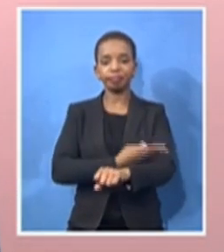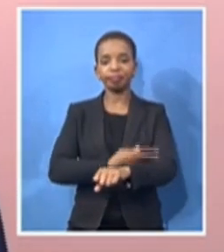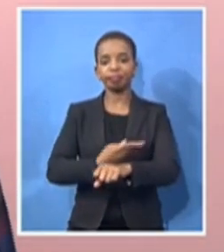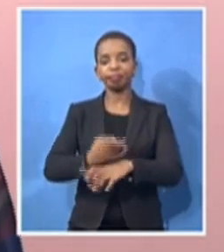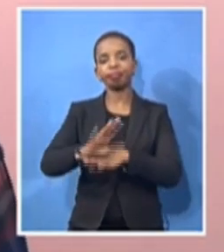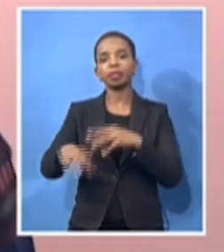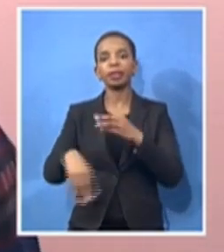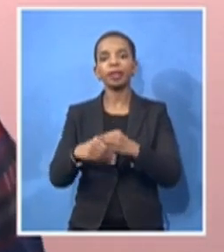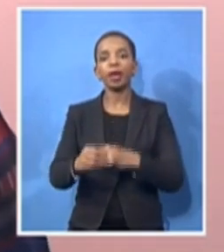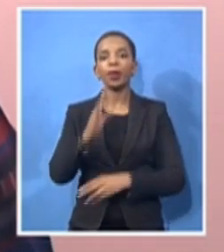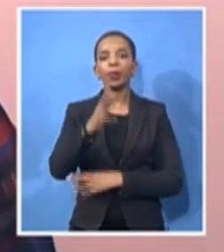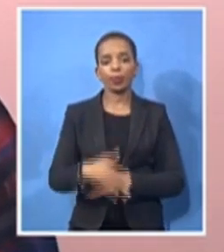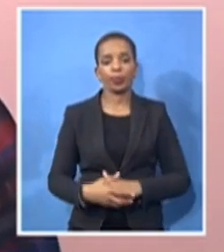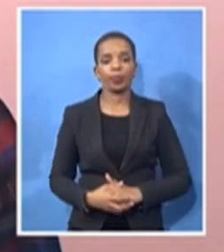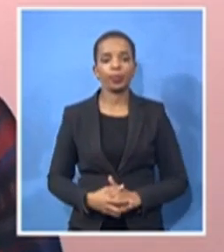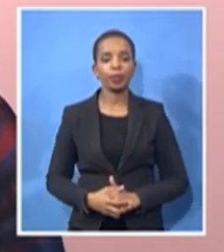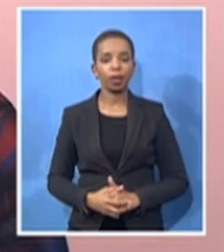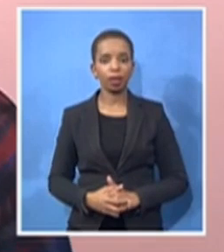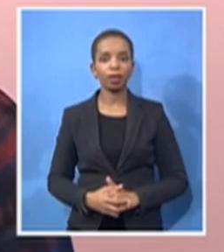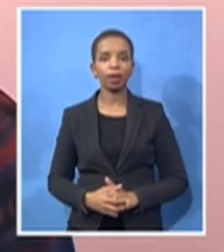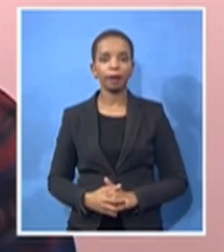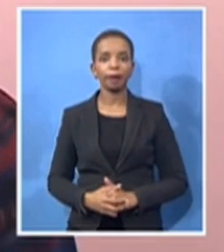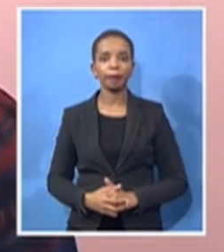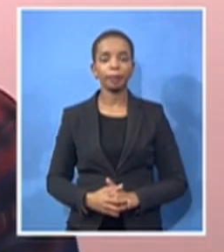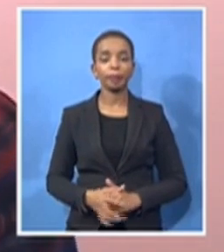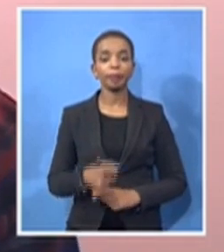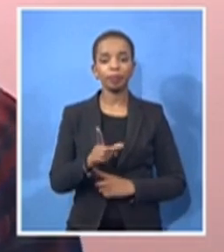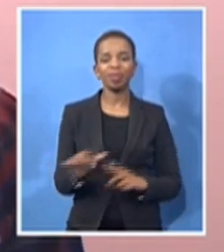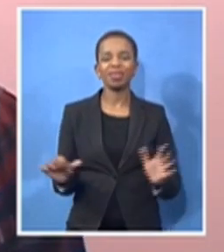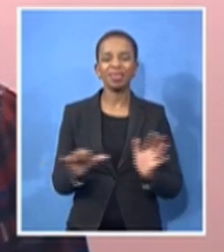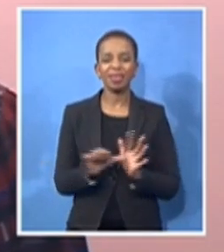It's an important intervention we are making.